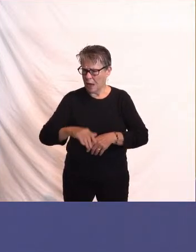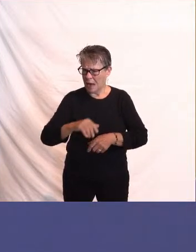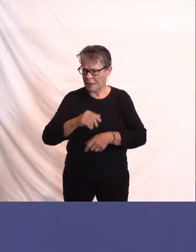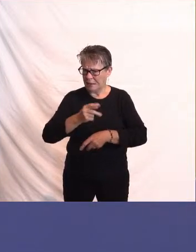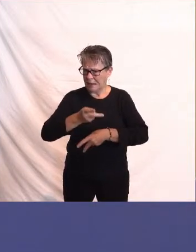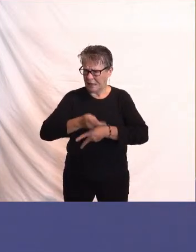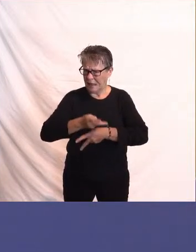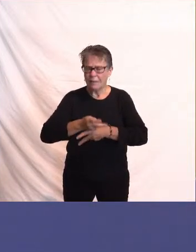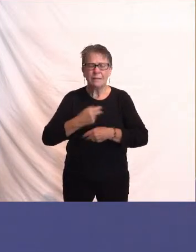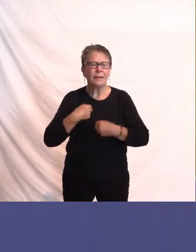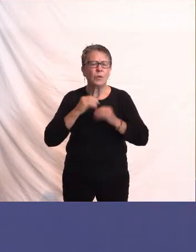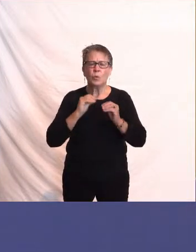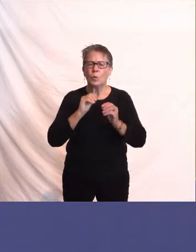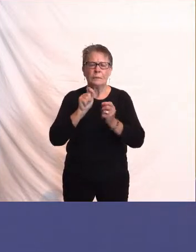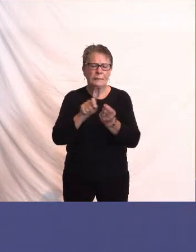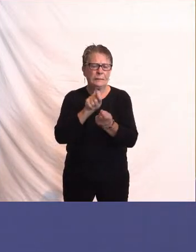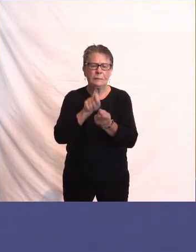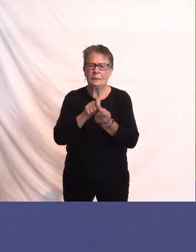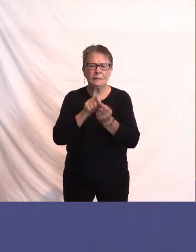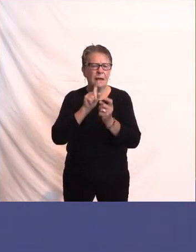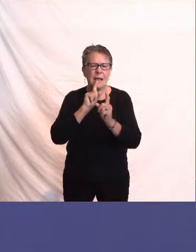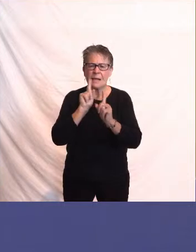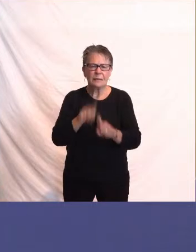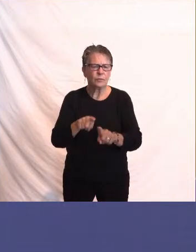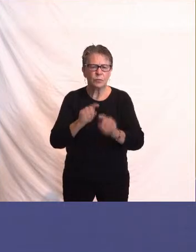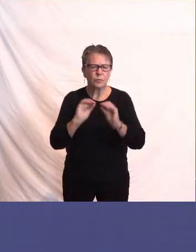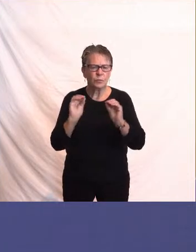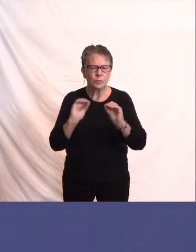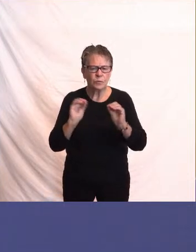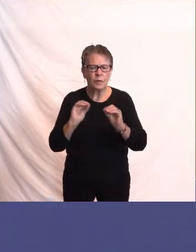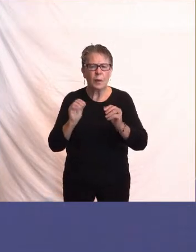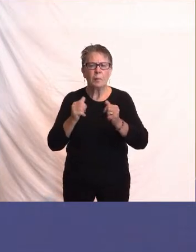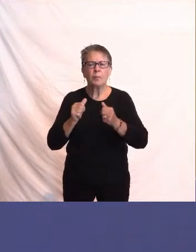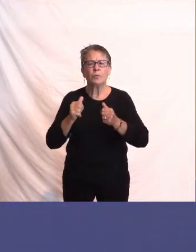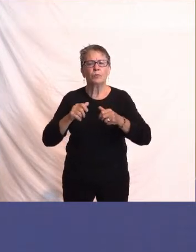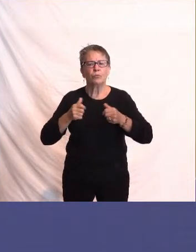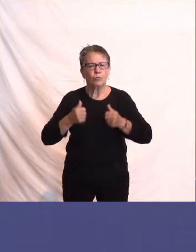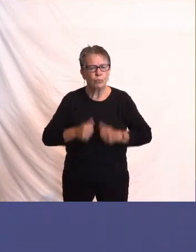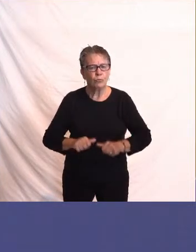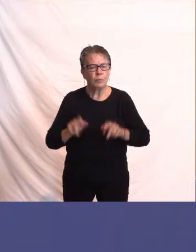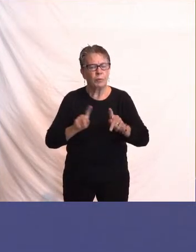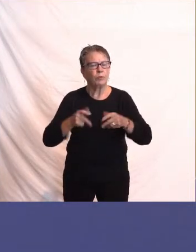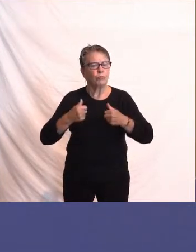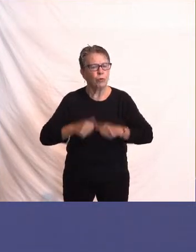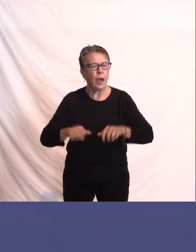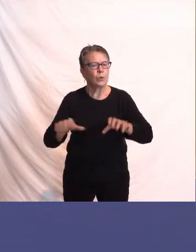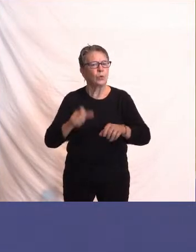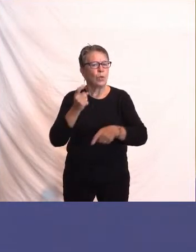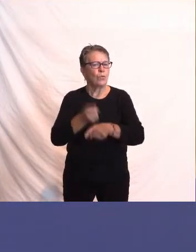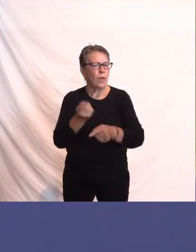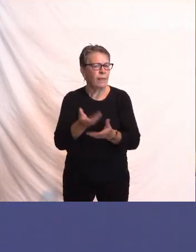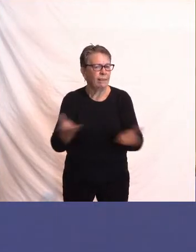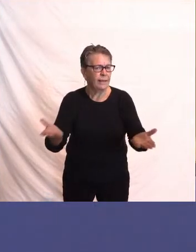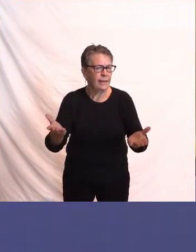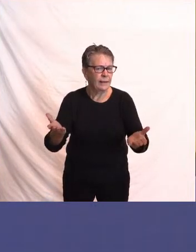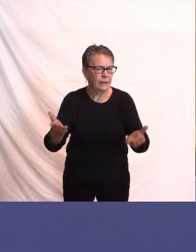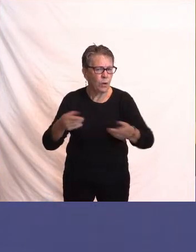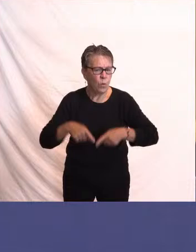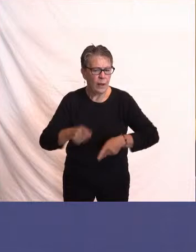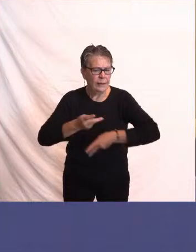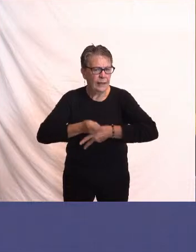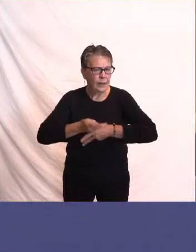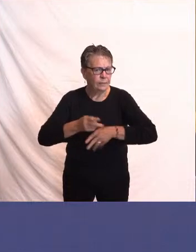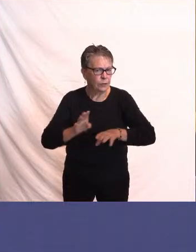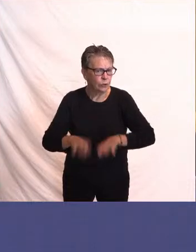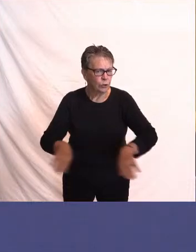are doing and at least trying to do the right thing here. And again, we don't have to go over the same ground again. All of us acknowledge keeping